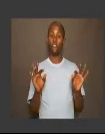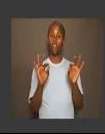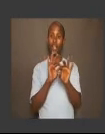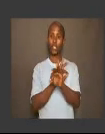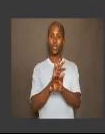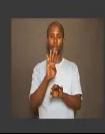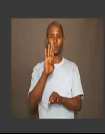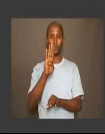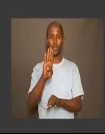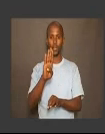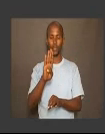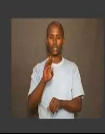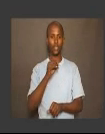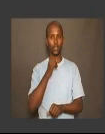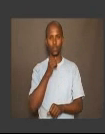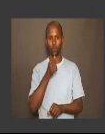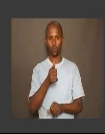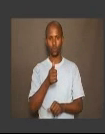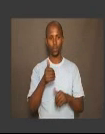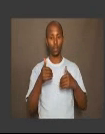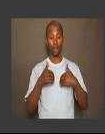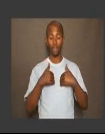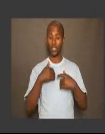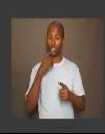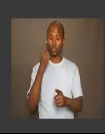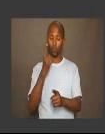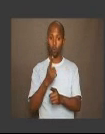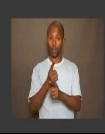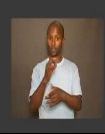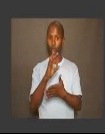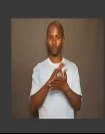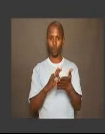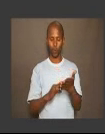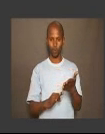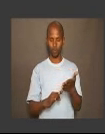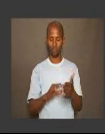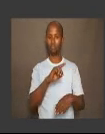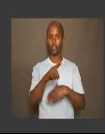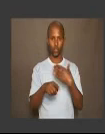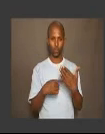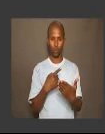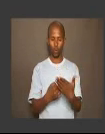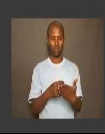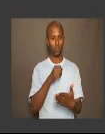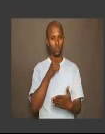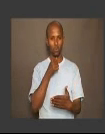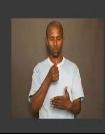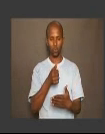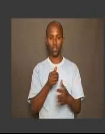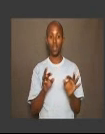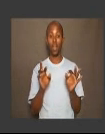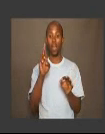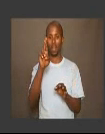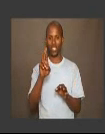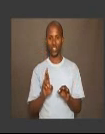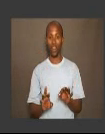Function B does not have the correct form, so it is not a